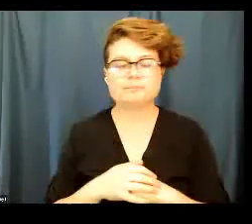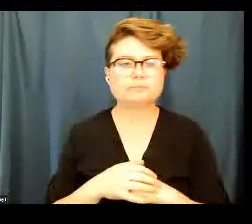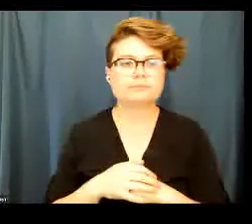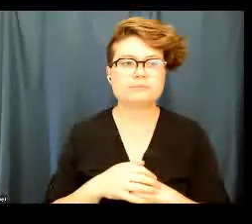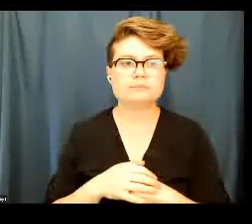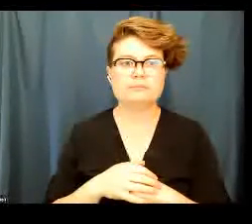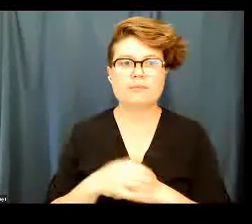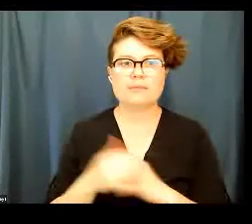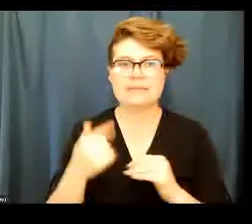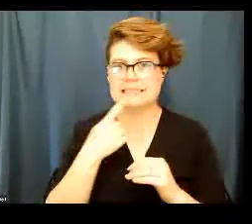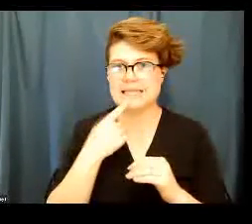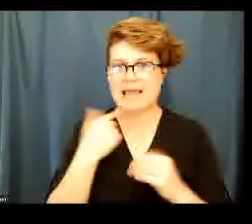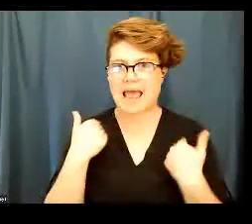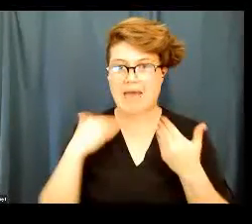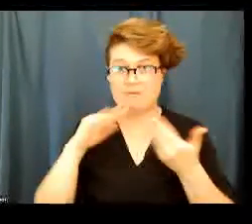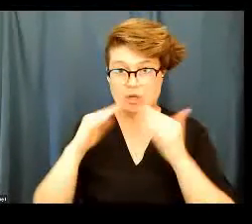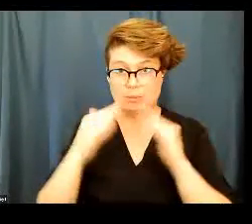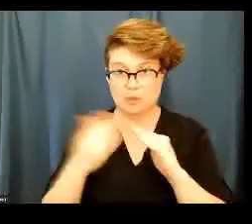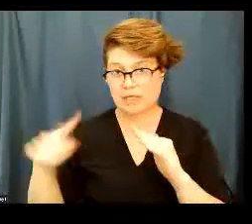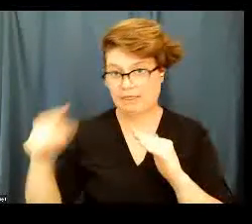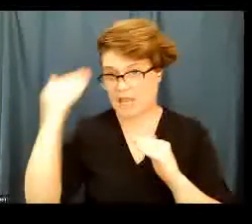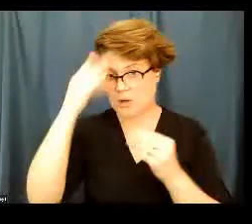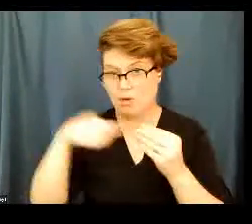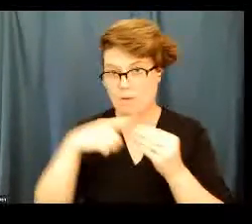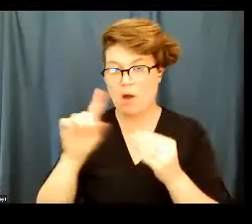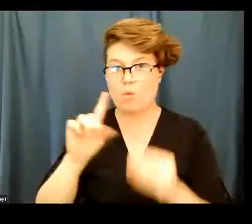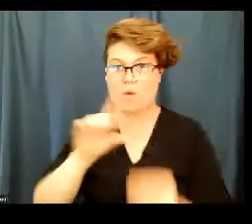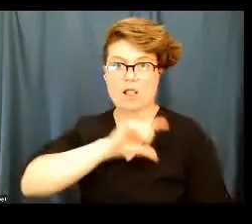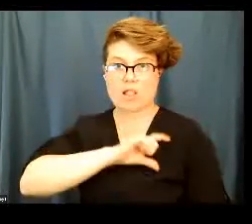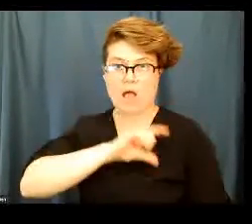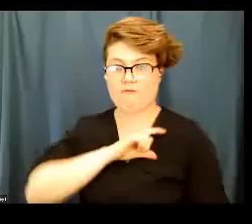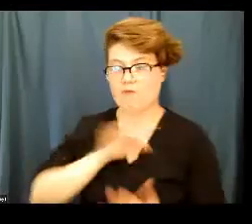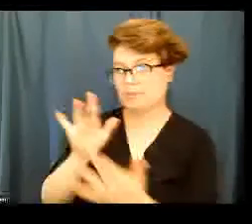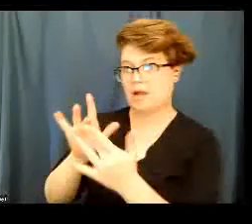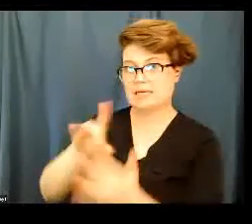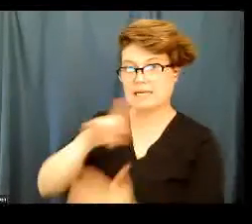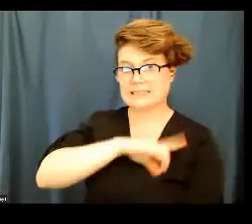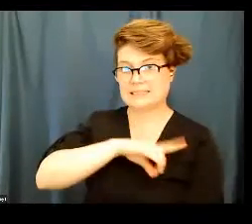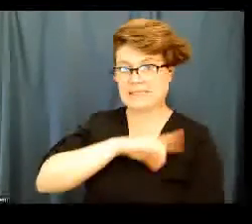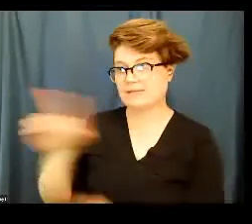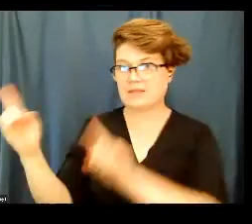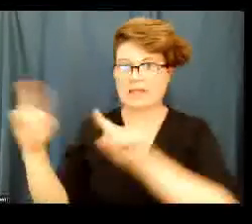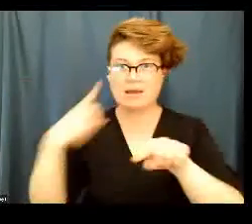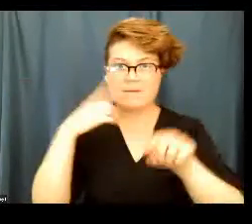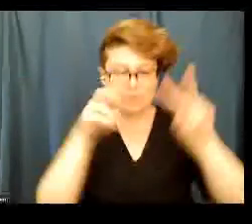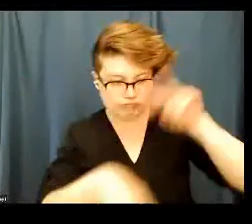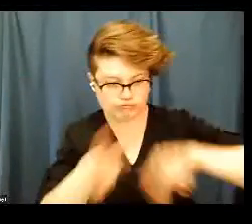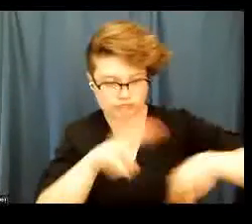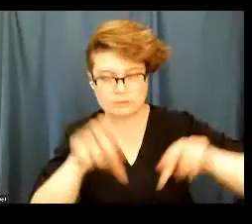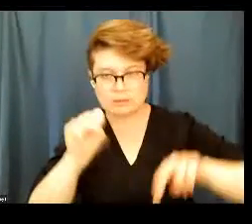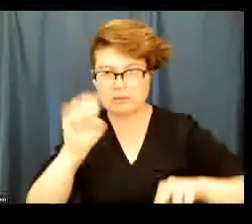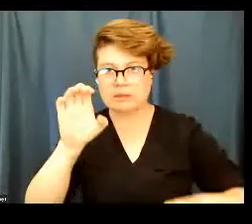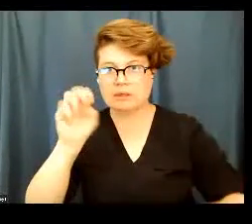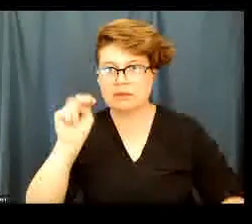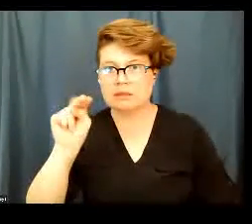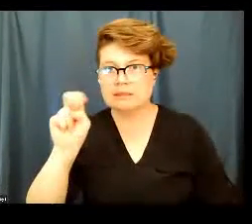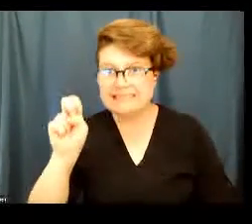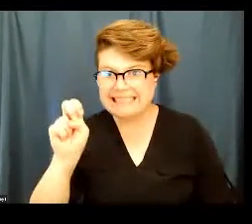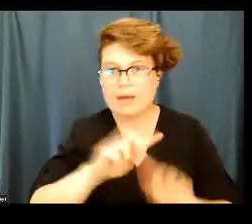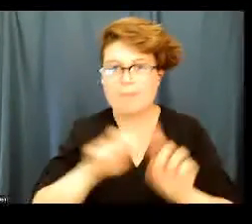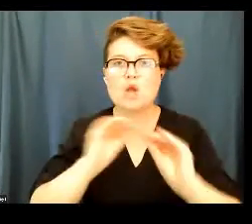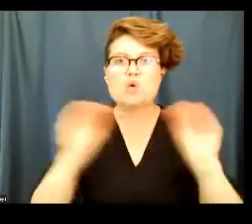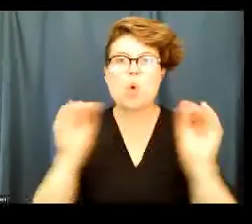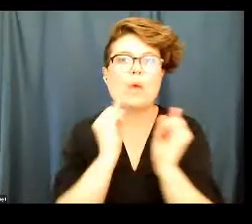there's a community they're aware of where law enforcement contacts the detective and they come to investigate the scene, but they don't do the